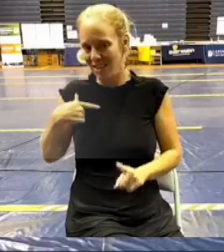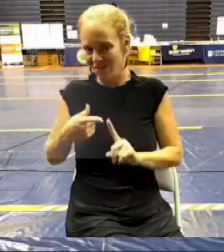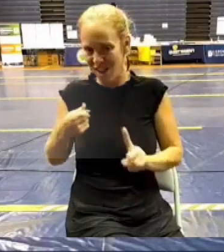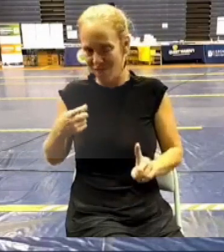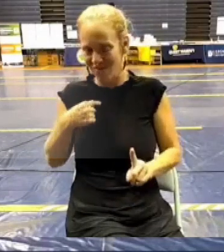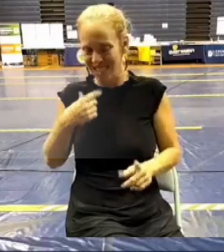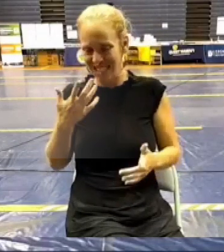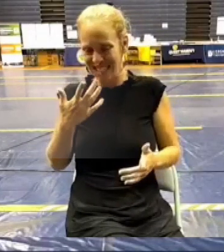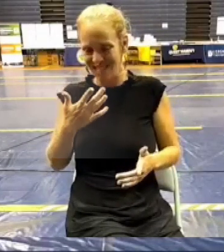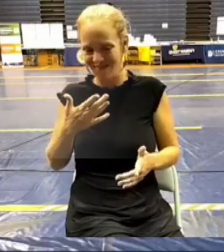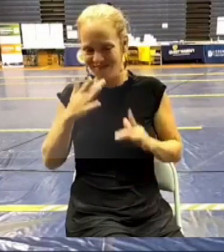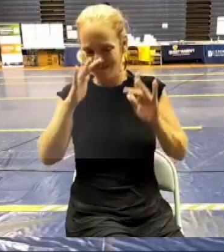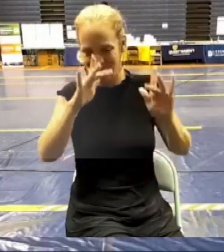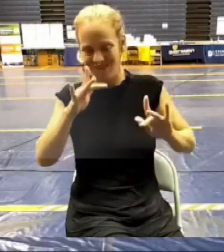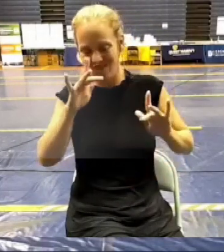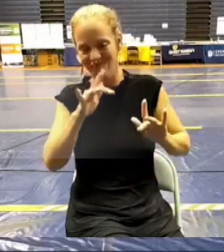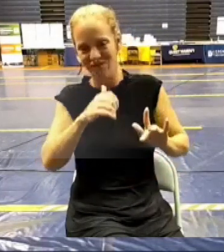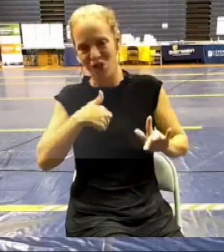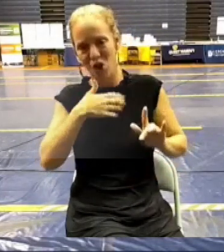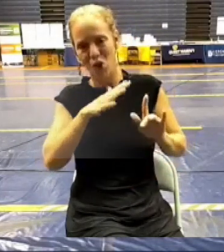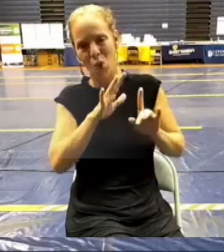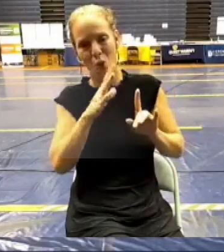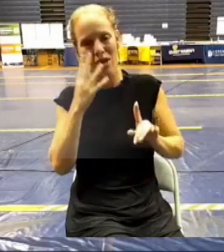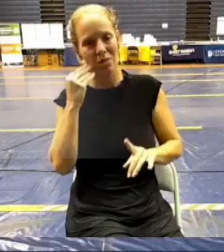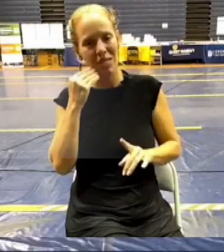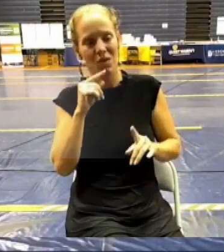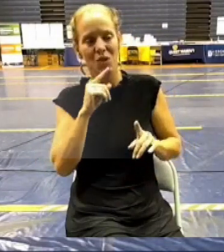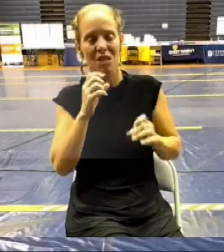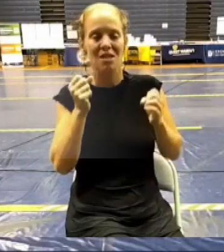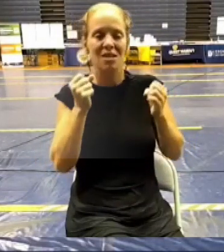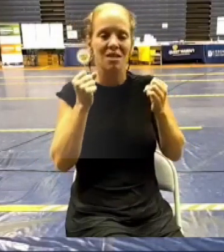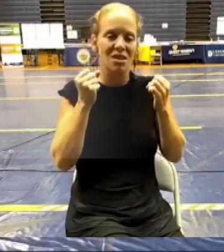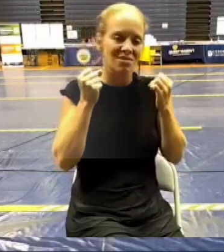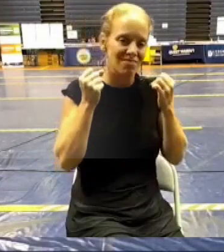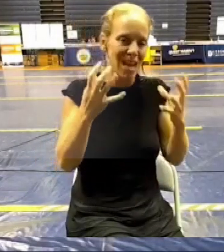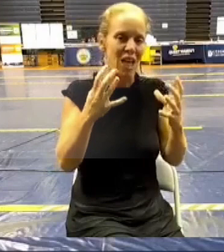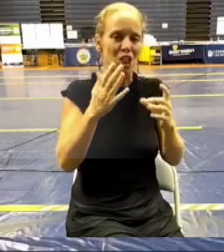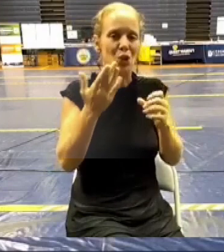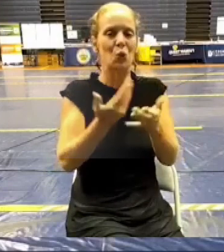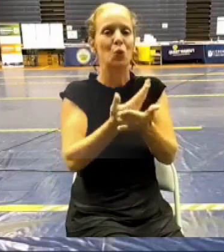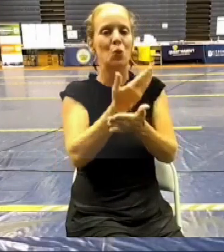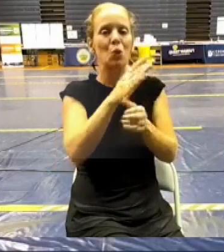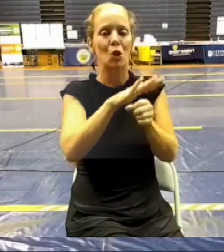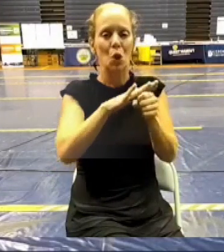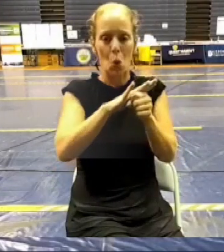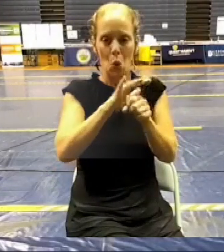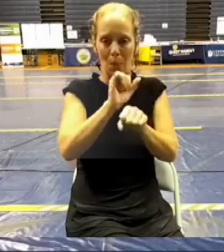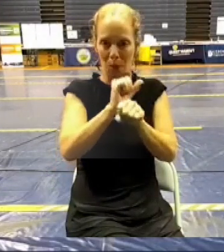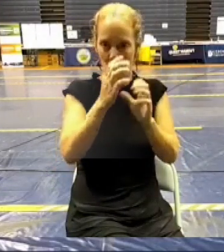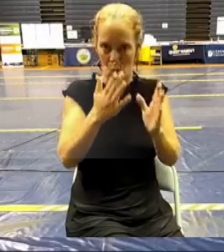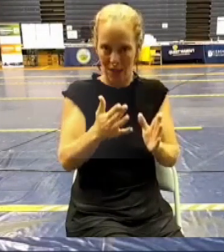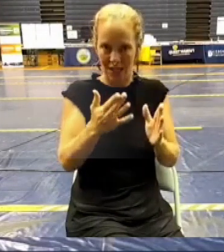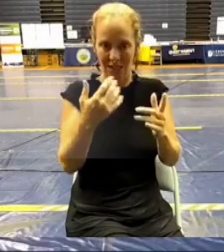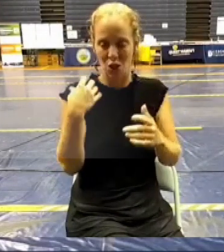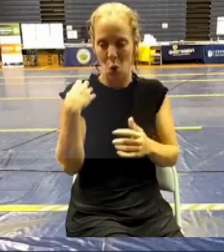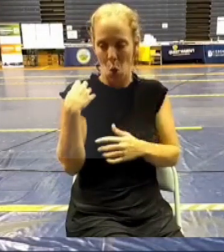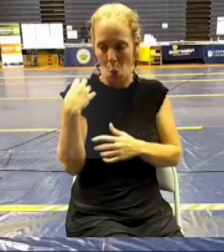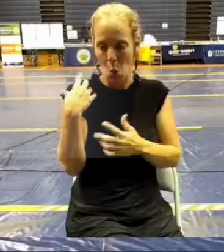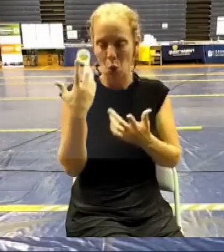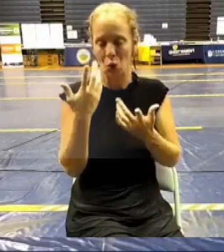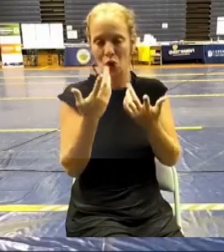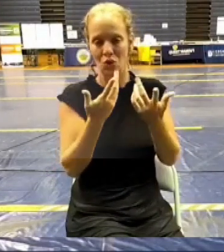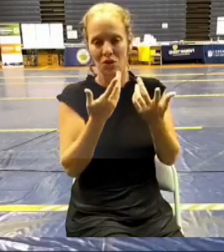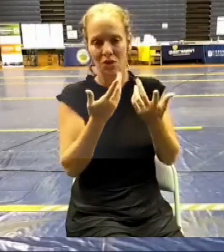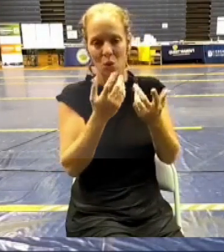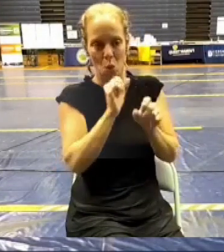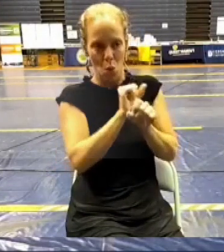to hear that's been your experience. We have a ton of new local employees that we're continually coaching with